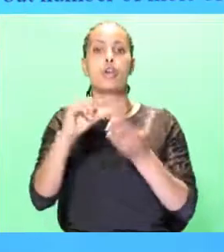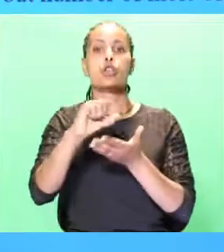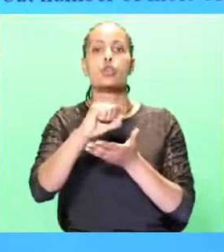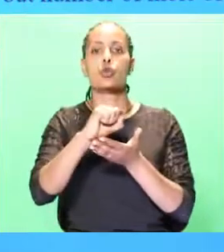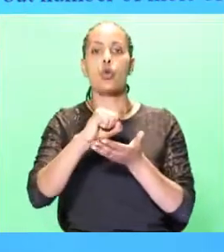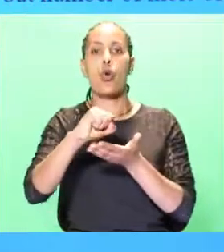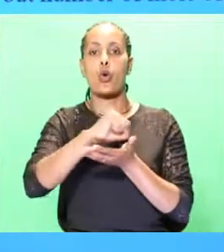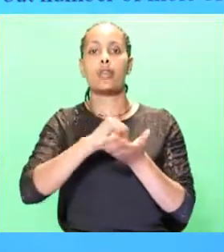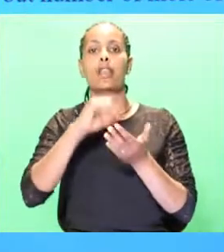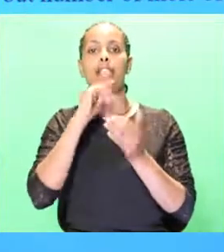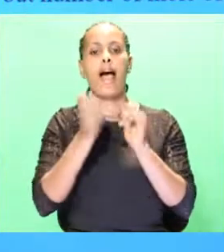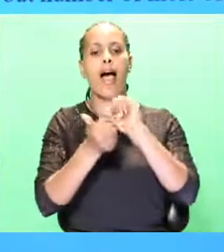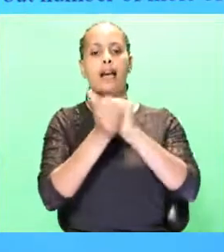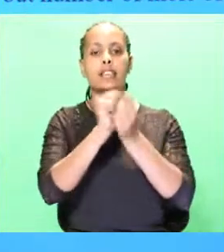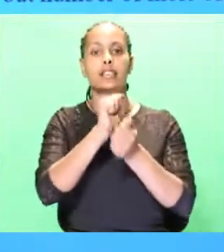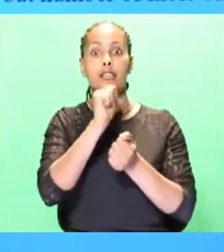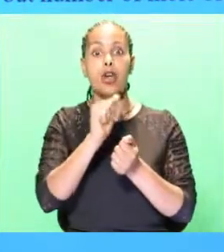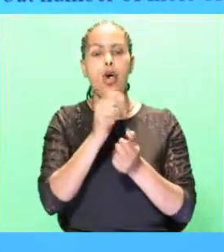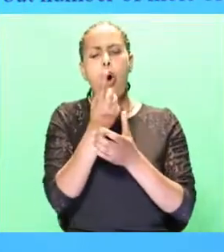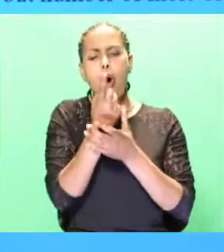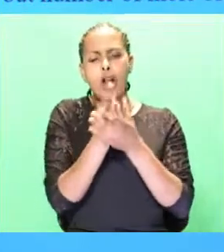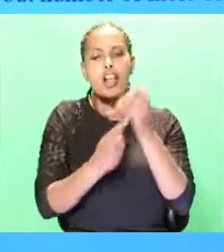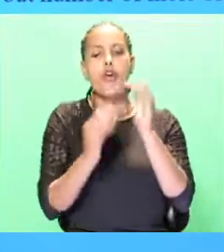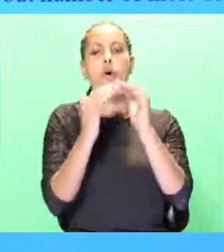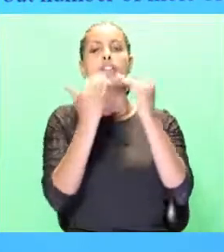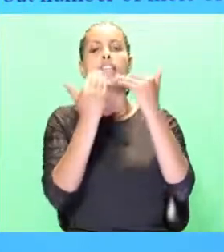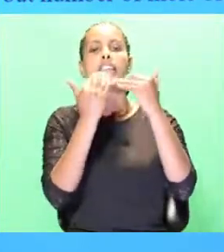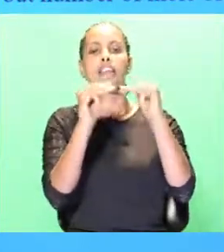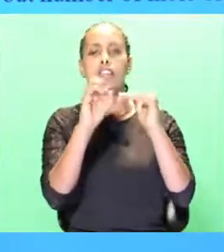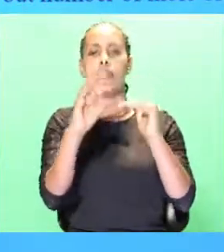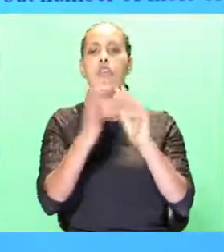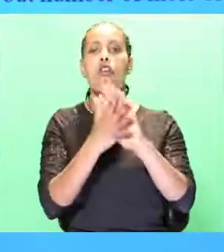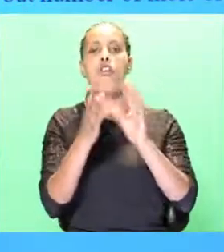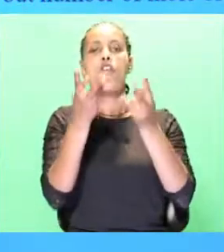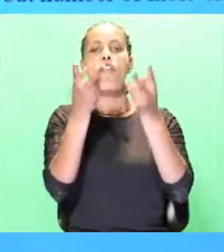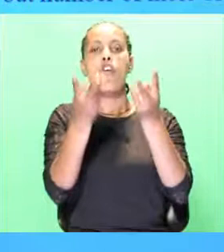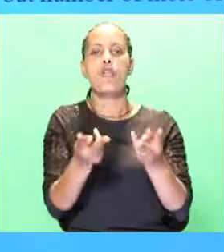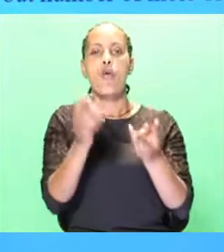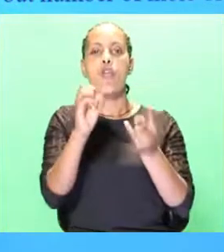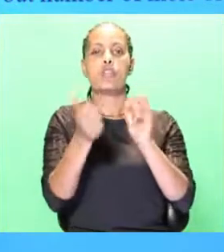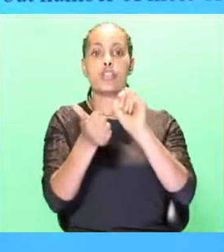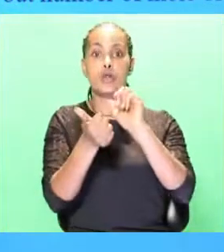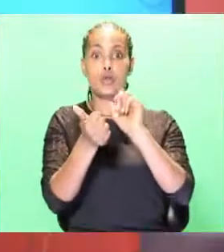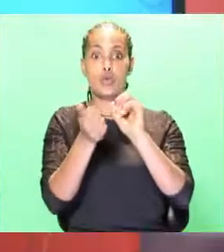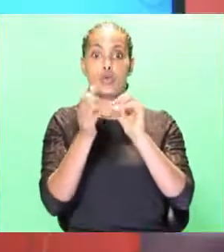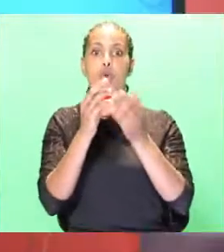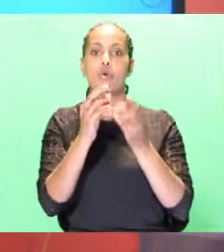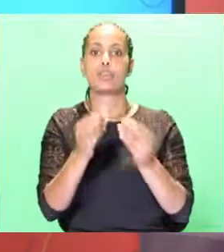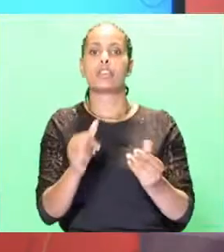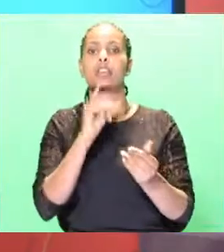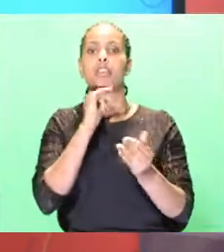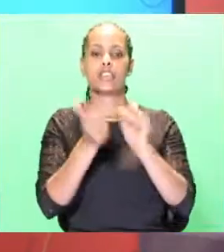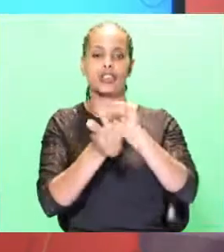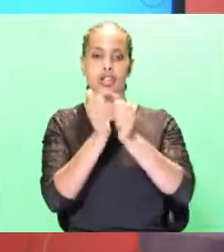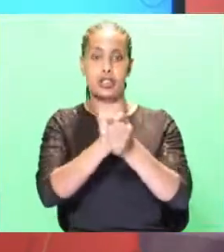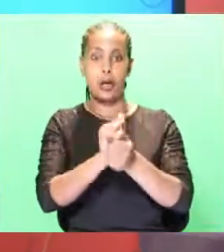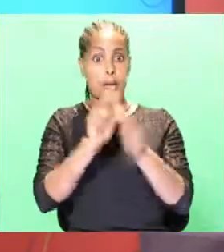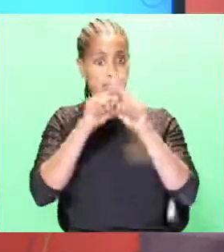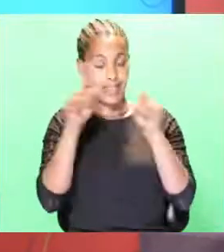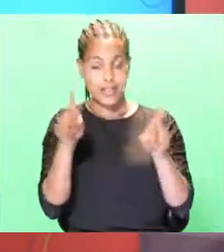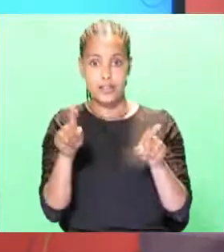is unchanged. Only concentration and volume of the solution is changed.